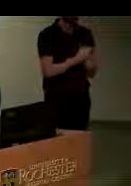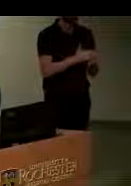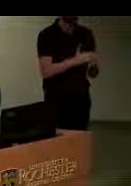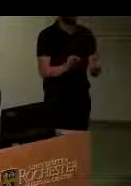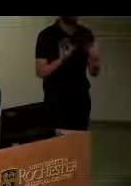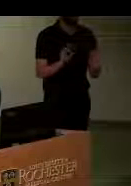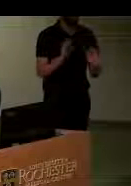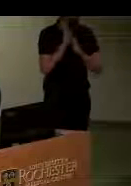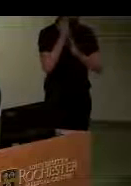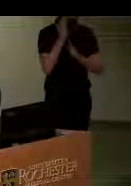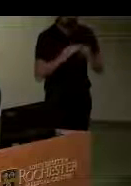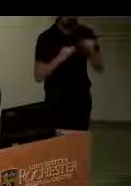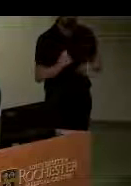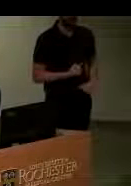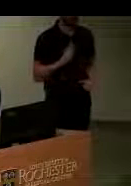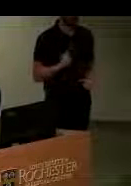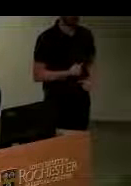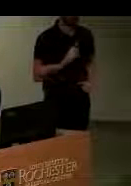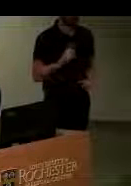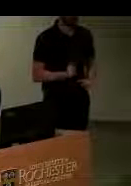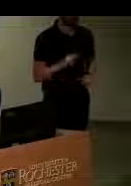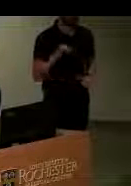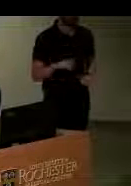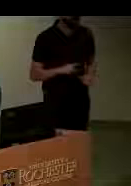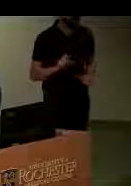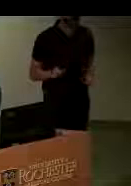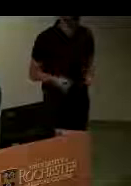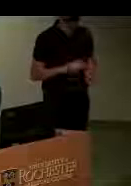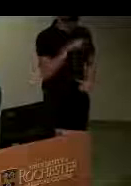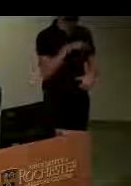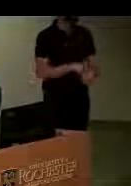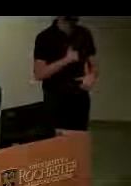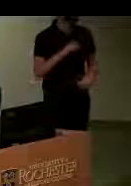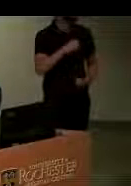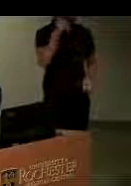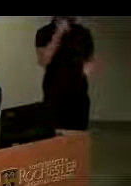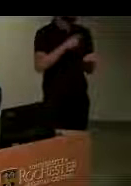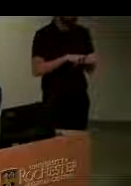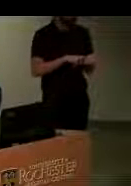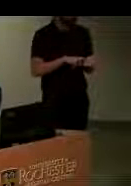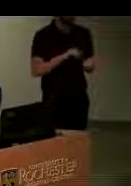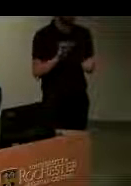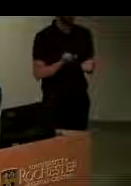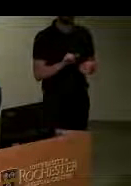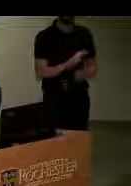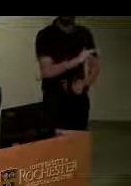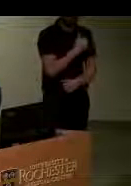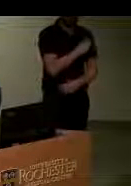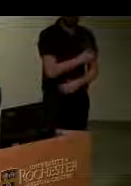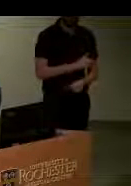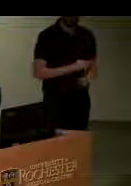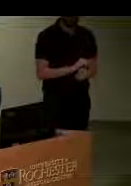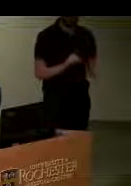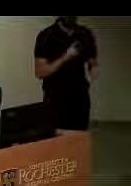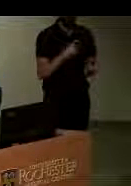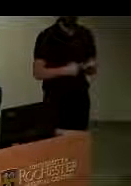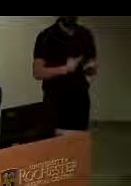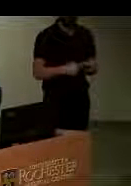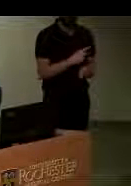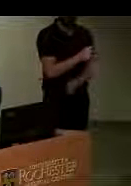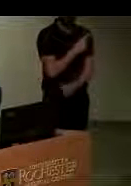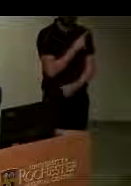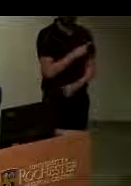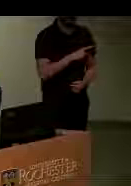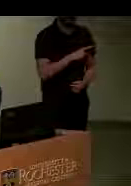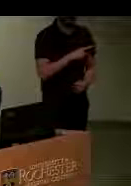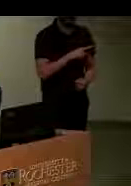Bedside teaching, always. So this was the first time I ever realized that there was a hospital where no one talked about the patient except